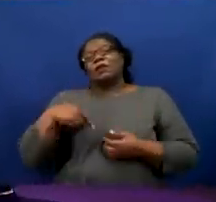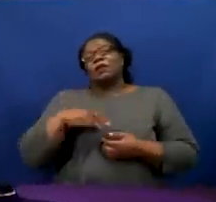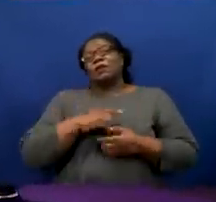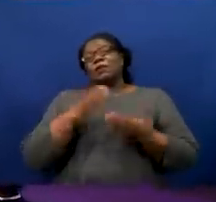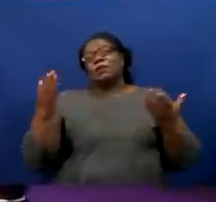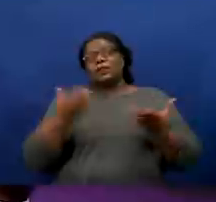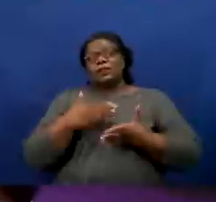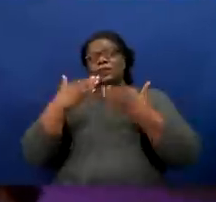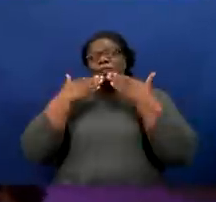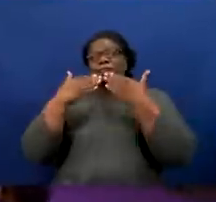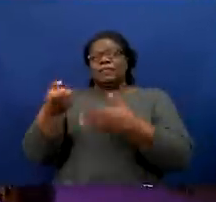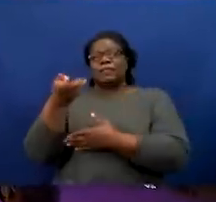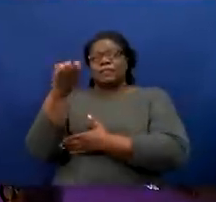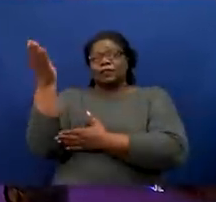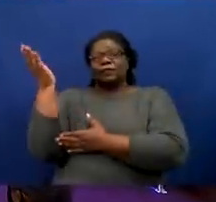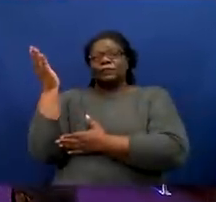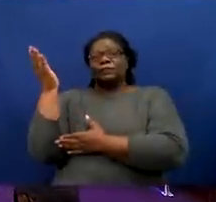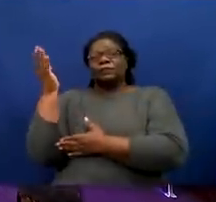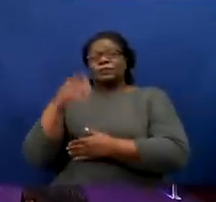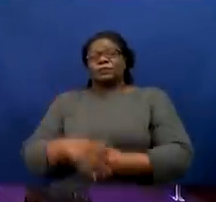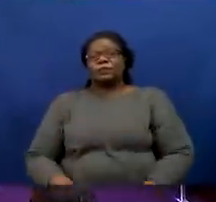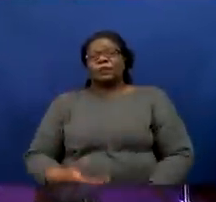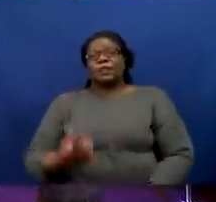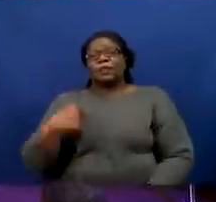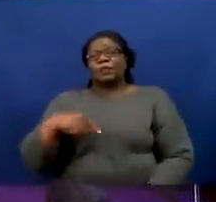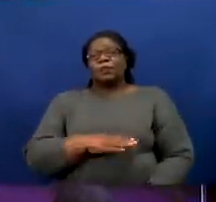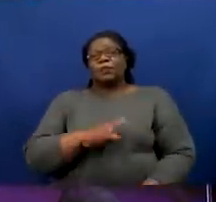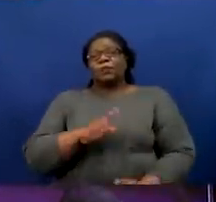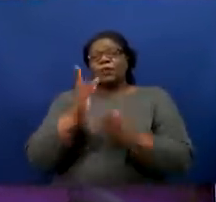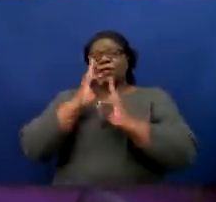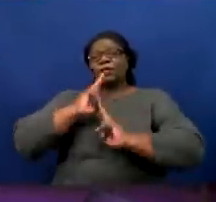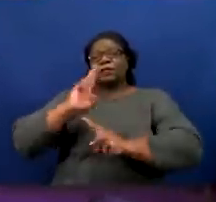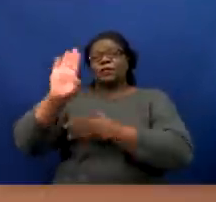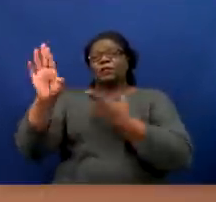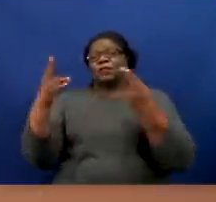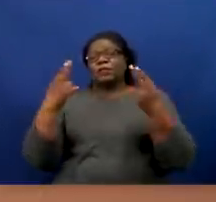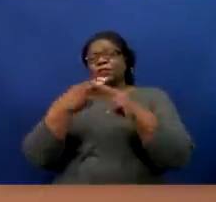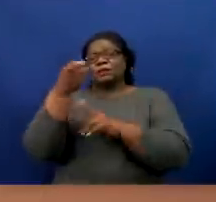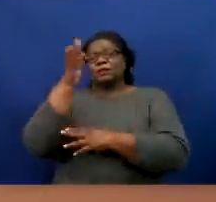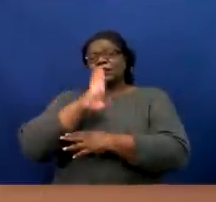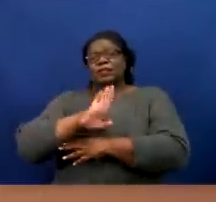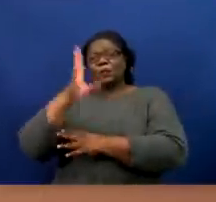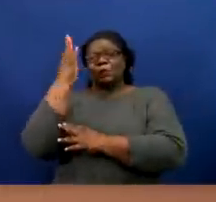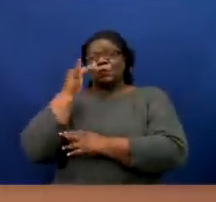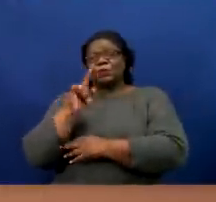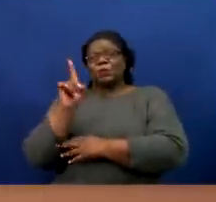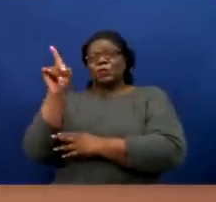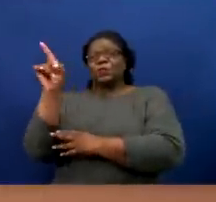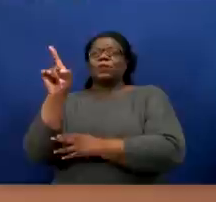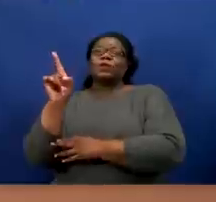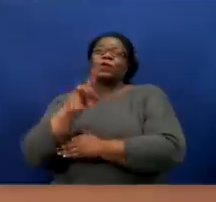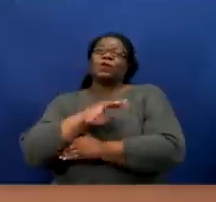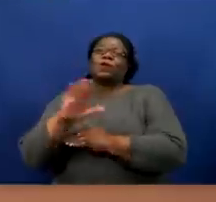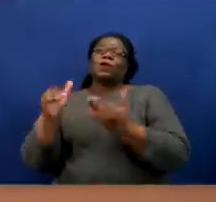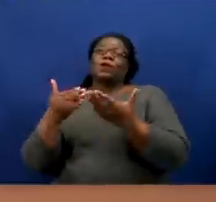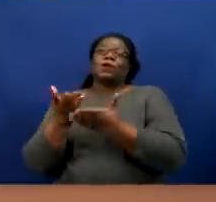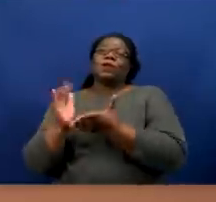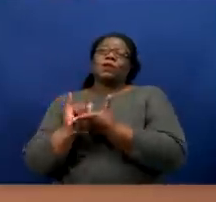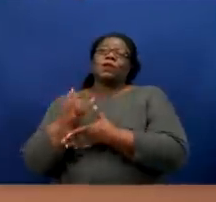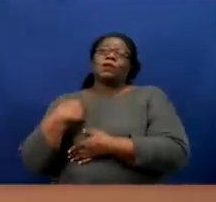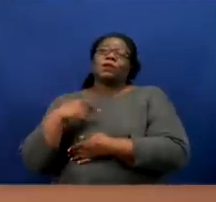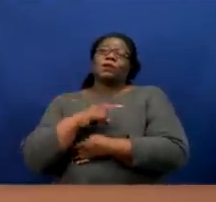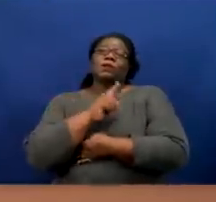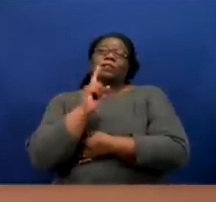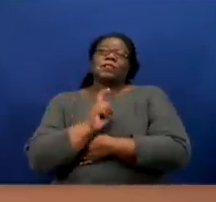you thanks. We glorify your name, God, because you are all that we need, and there